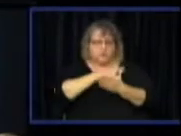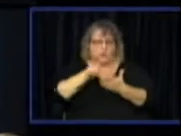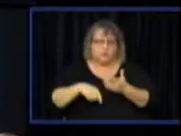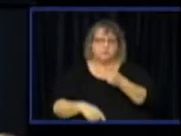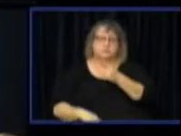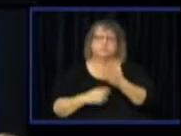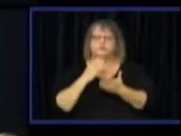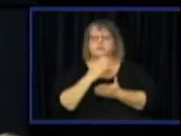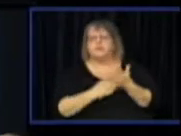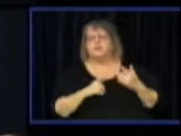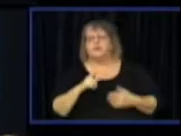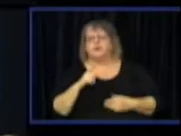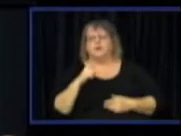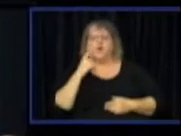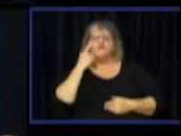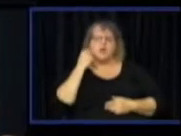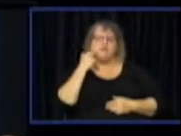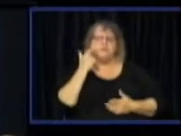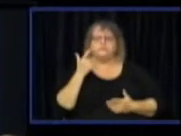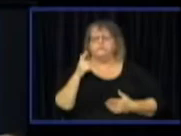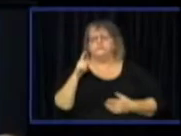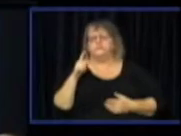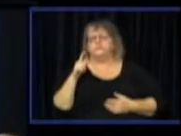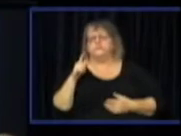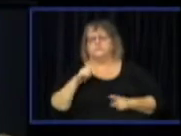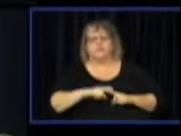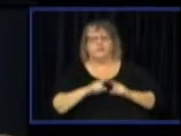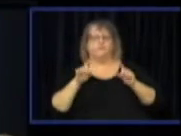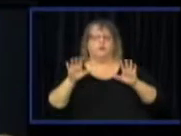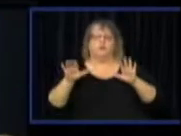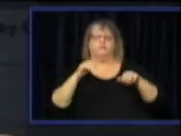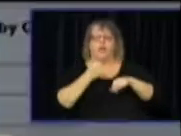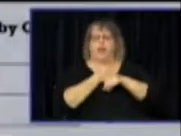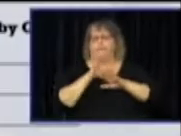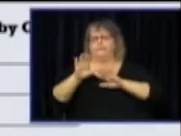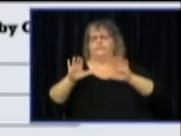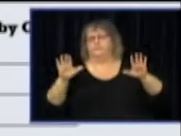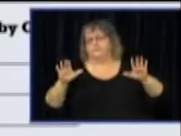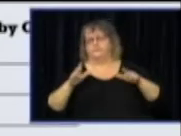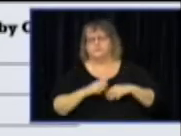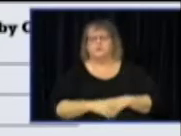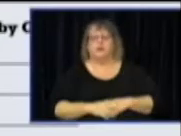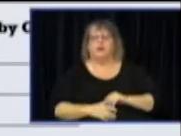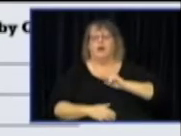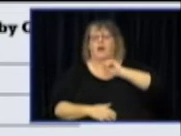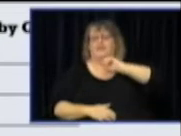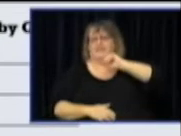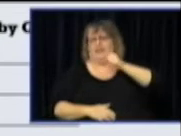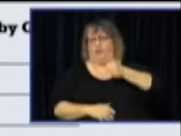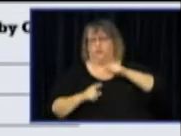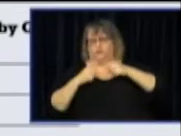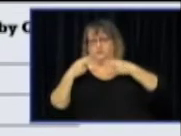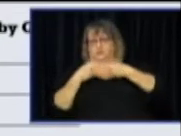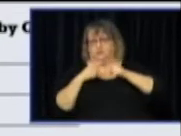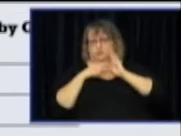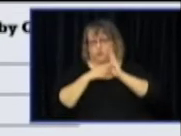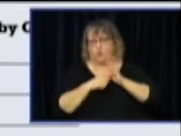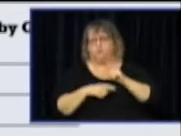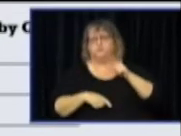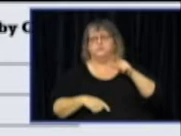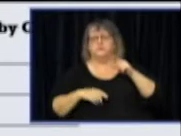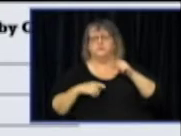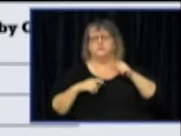of it has to do with ethnic or racial differences in the island. And so there's a second slide that actually shows the differences in